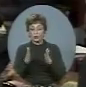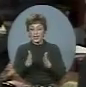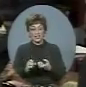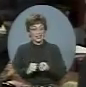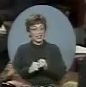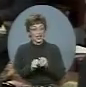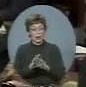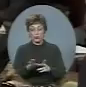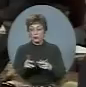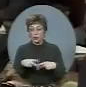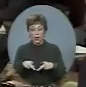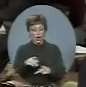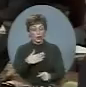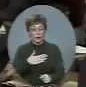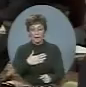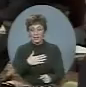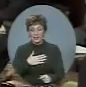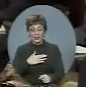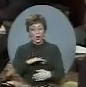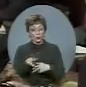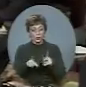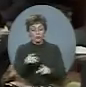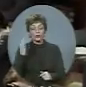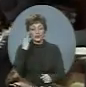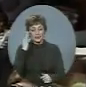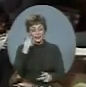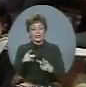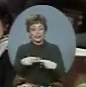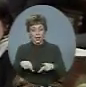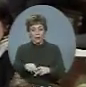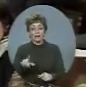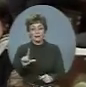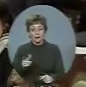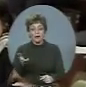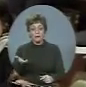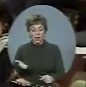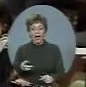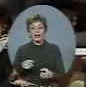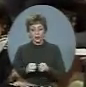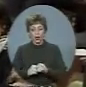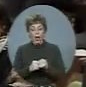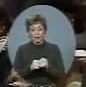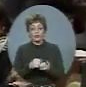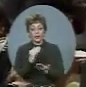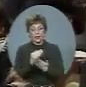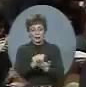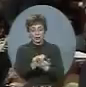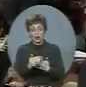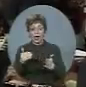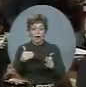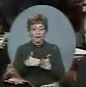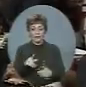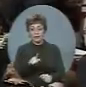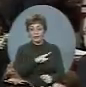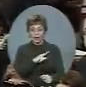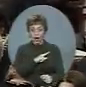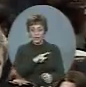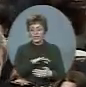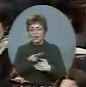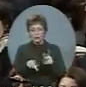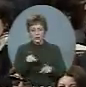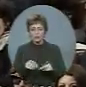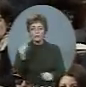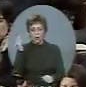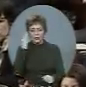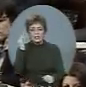Everyone knows that it was the Liberal Party that supported these anti-terrorism measures. And everyone knows that the entire front bench